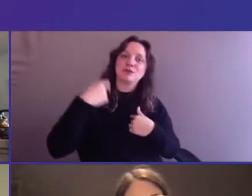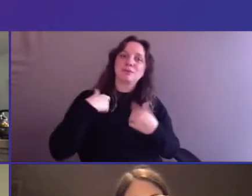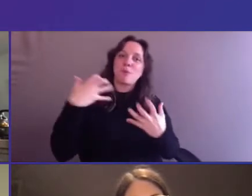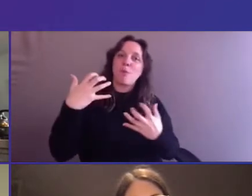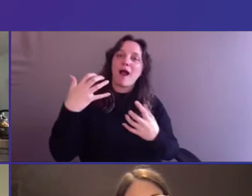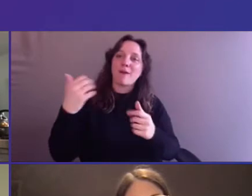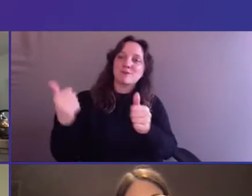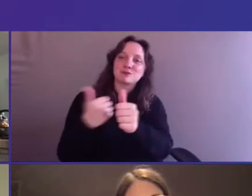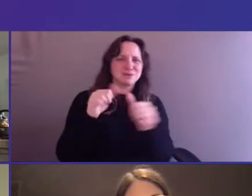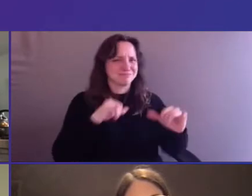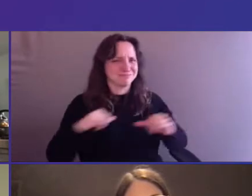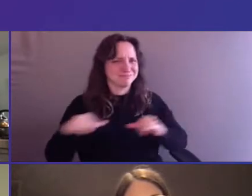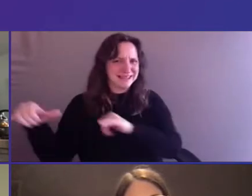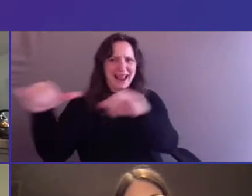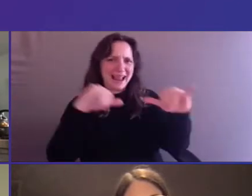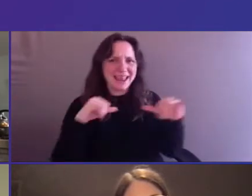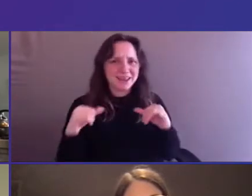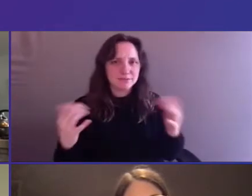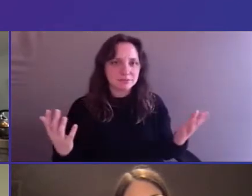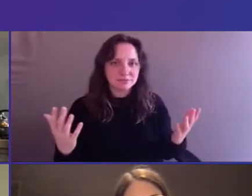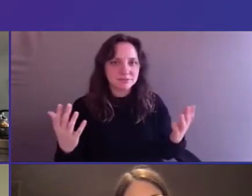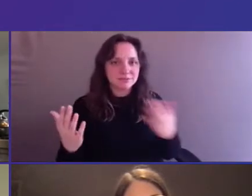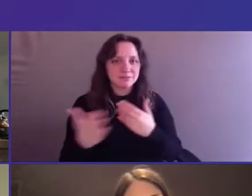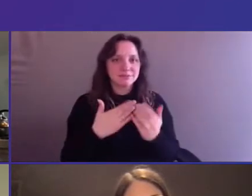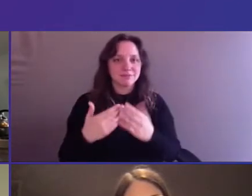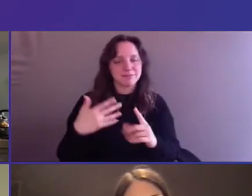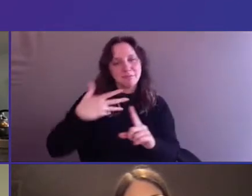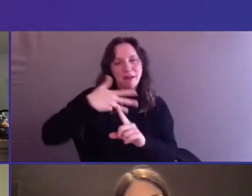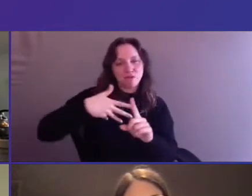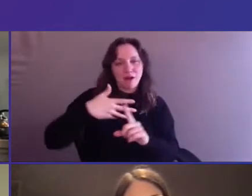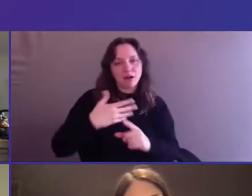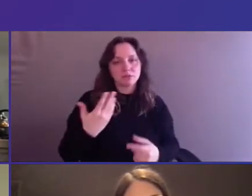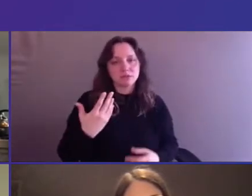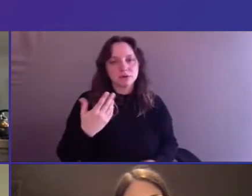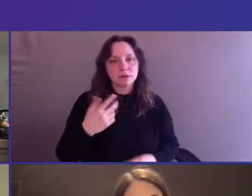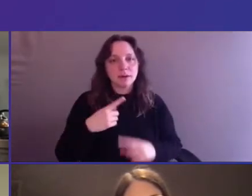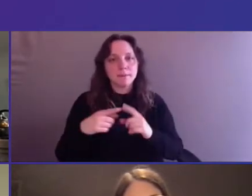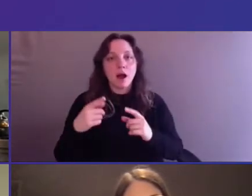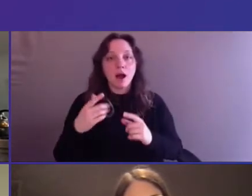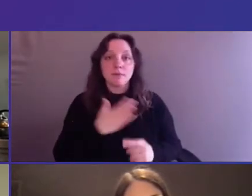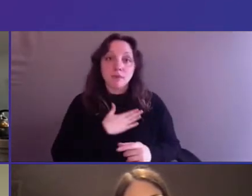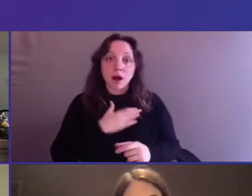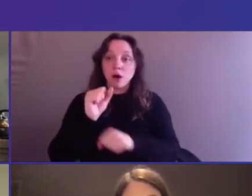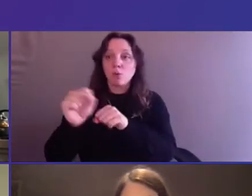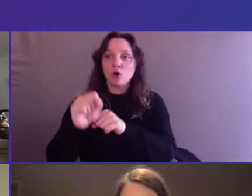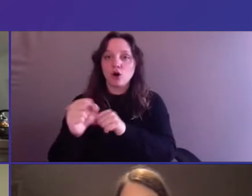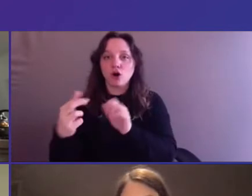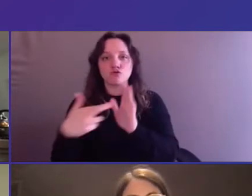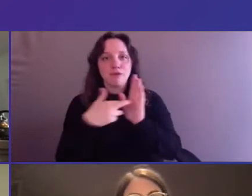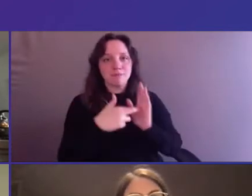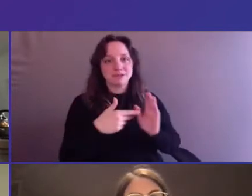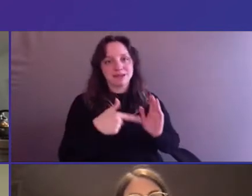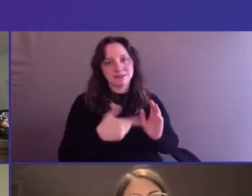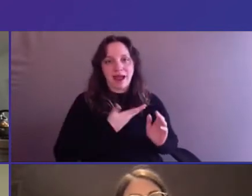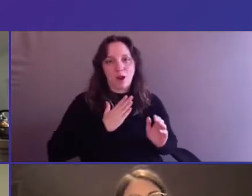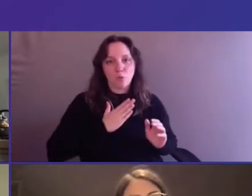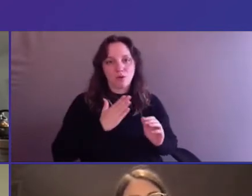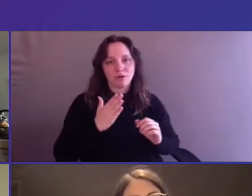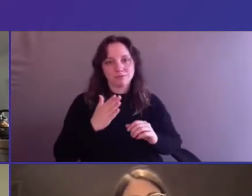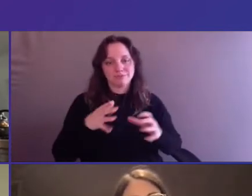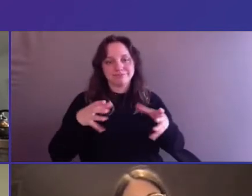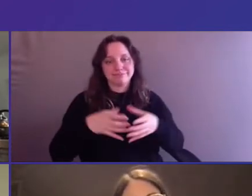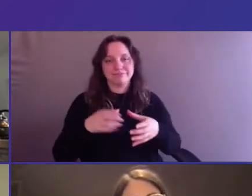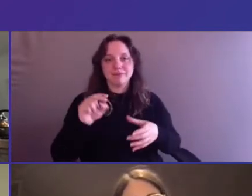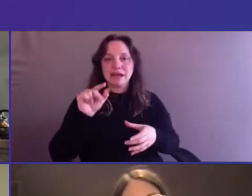heart of what that means to be is there on the nation. So we have a traditional culture and